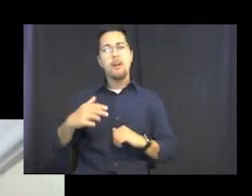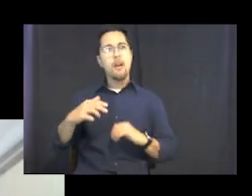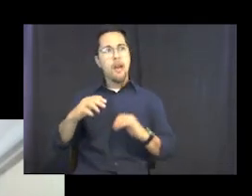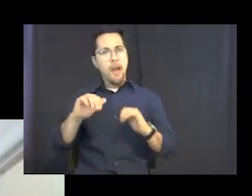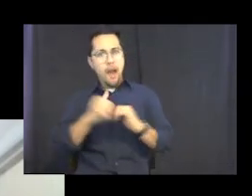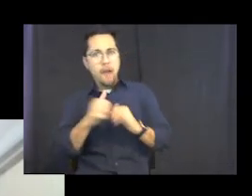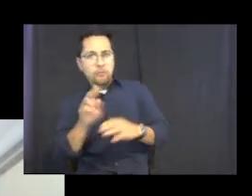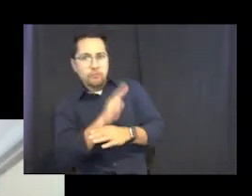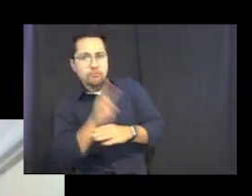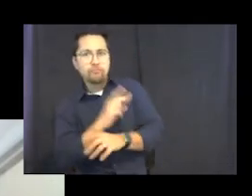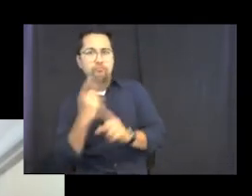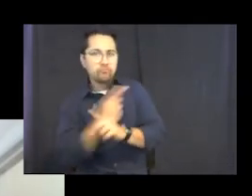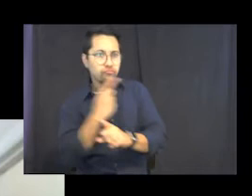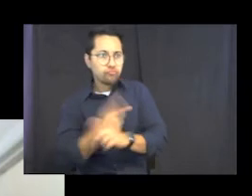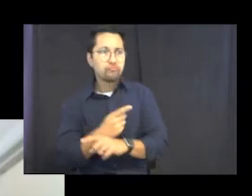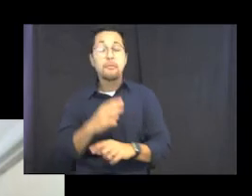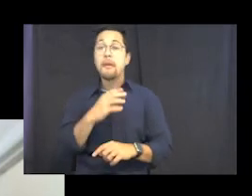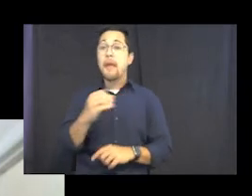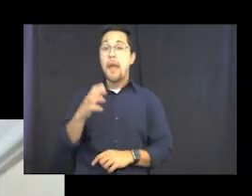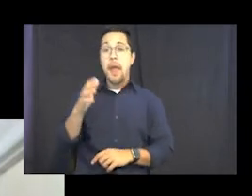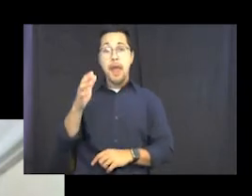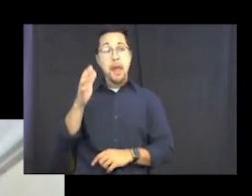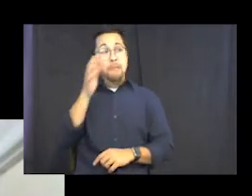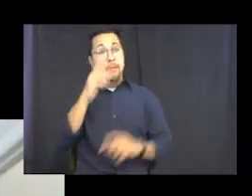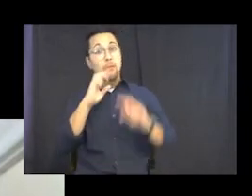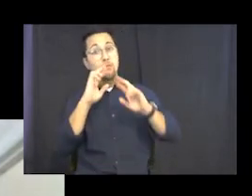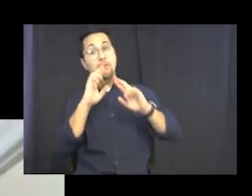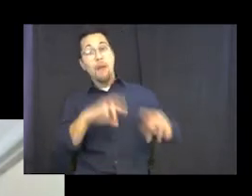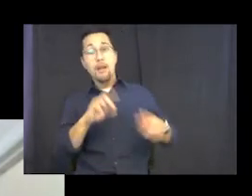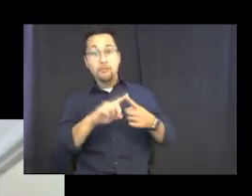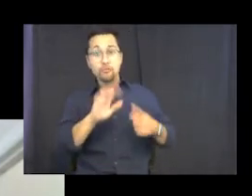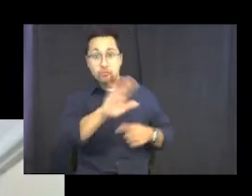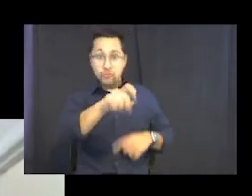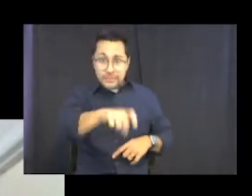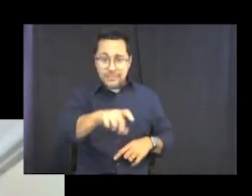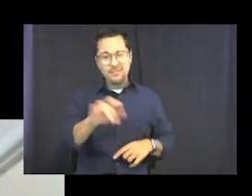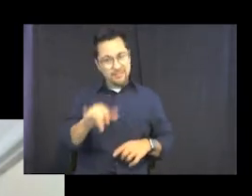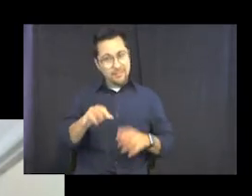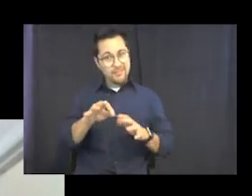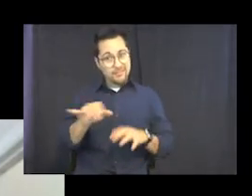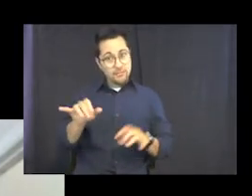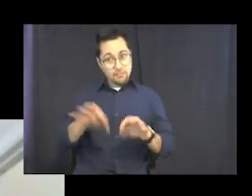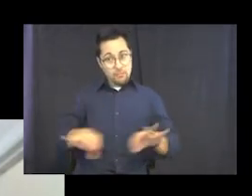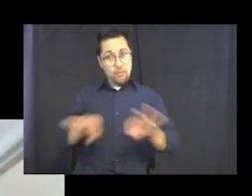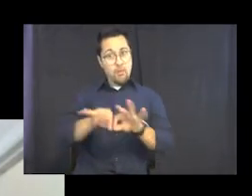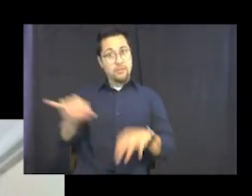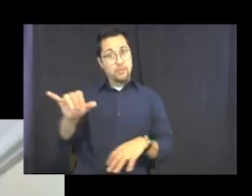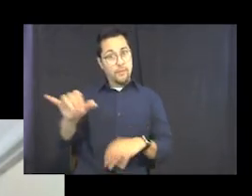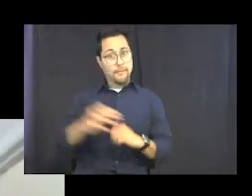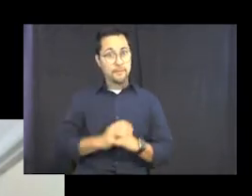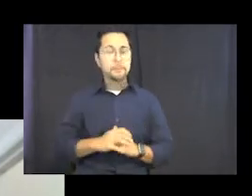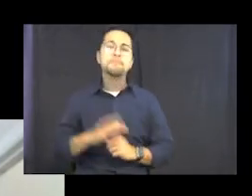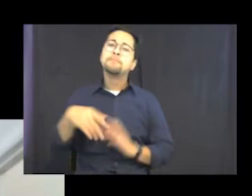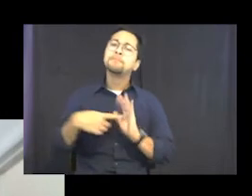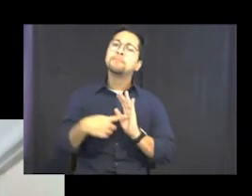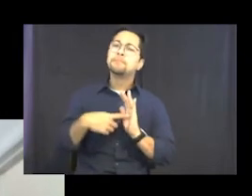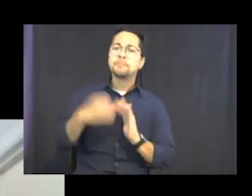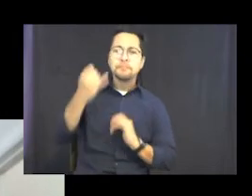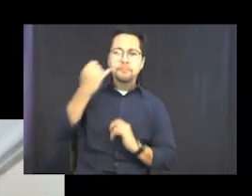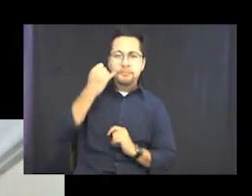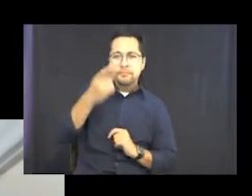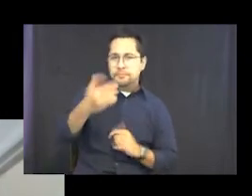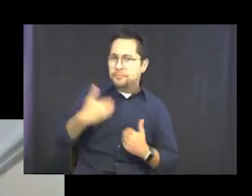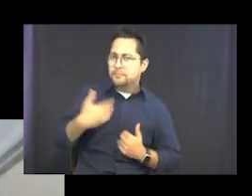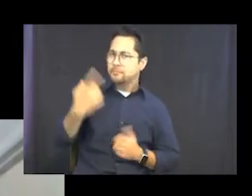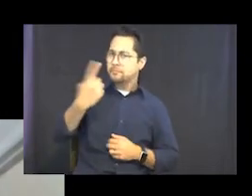being responsive to a client is also important. So in other words, if you have somebody